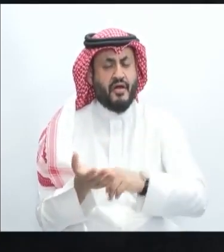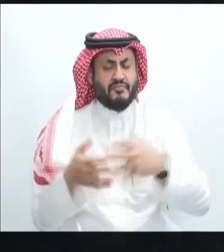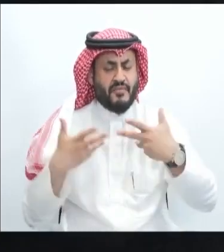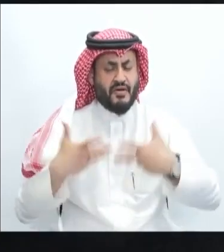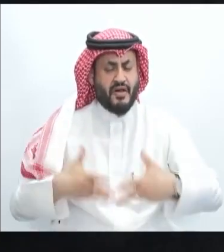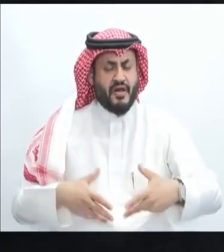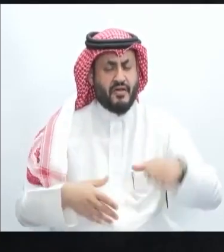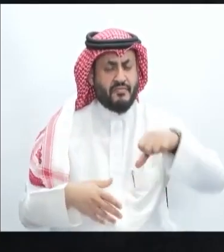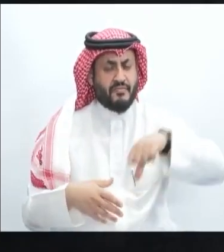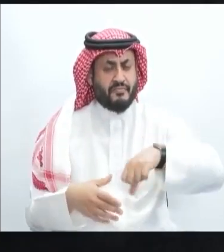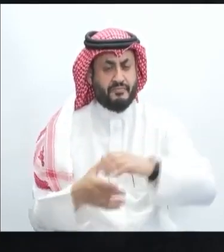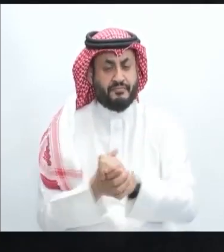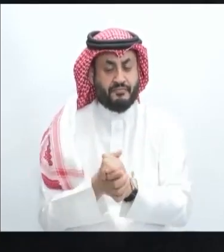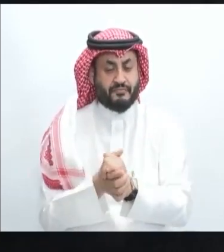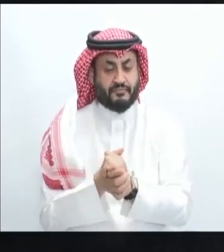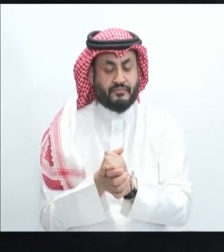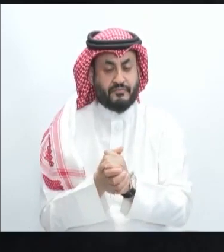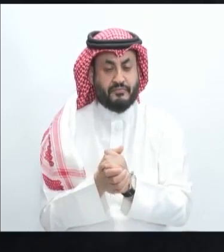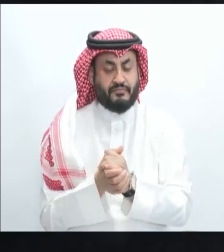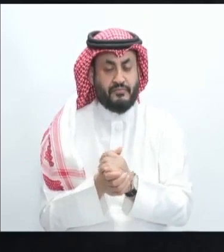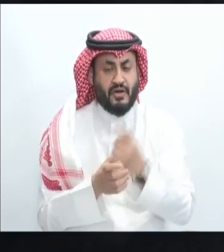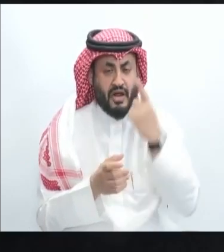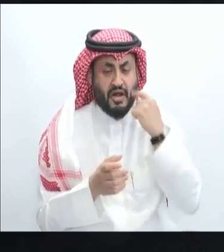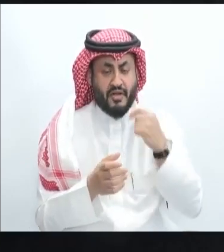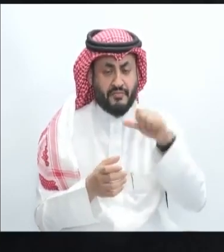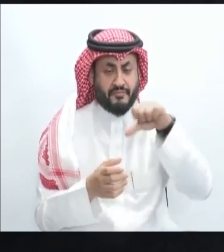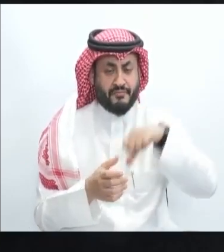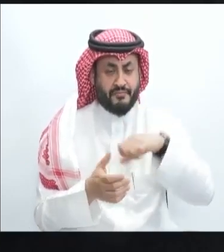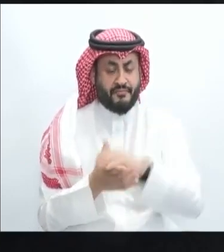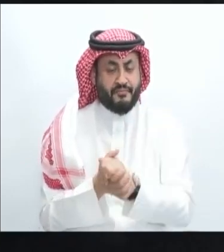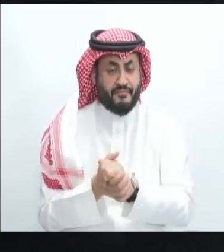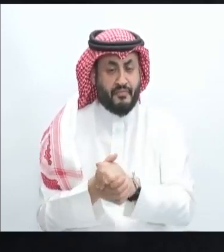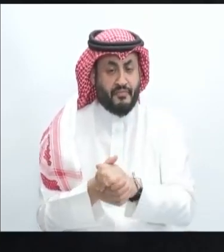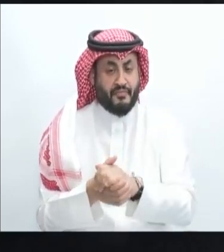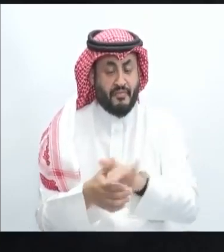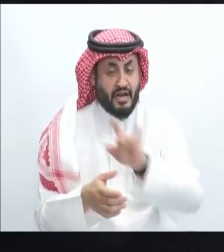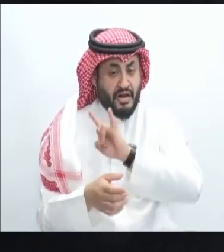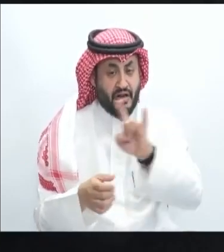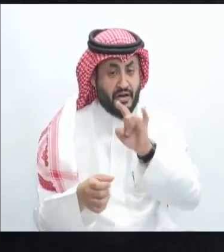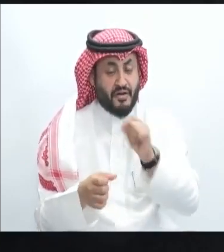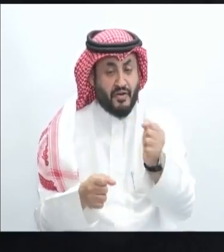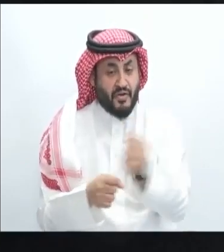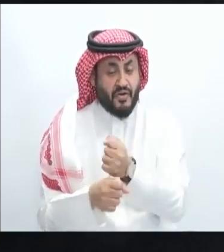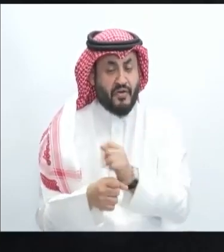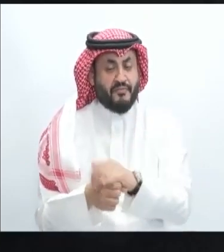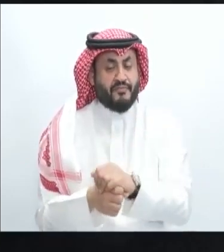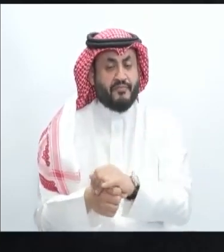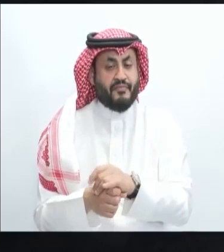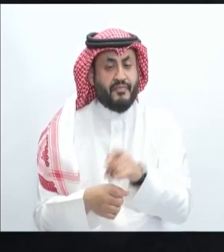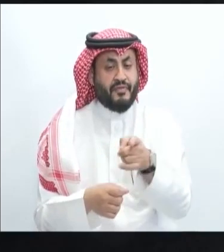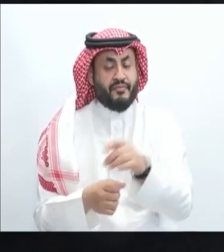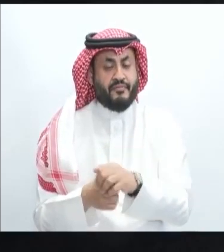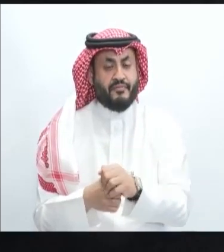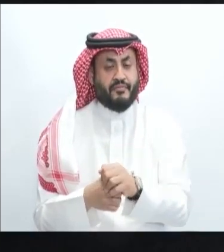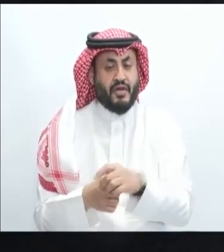bodies and also it will affect our health. So we should not drink soft drinks